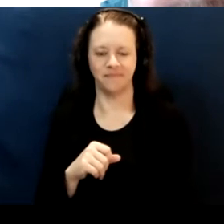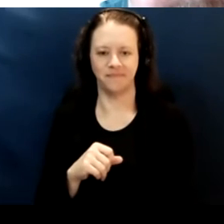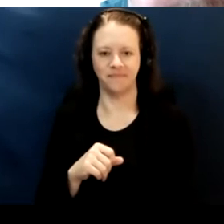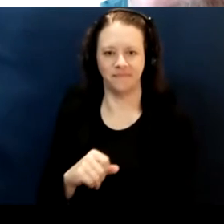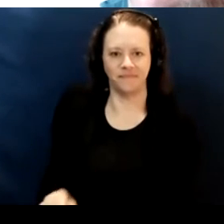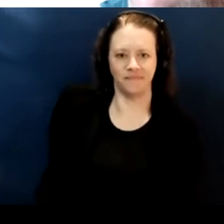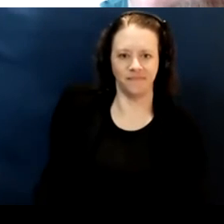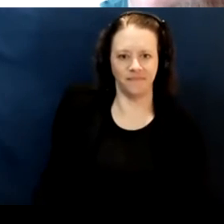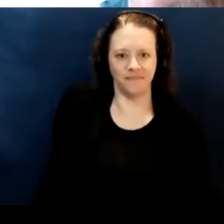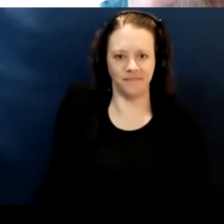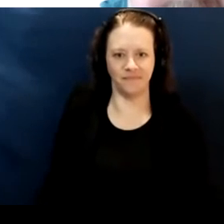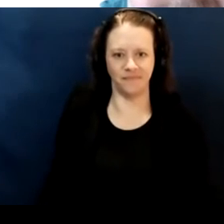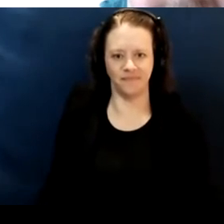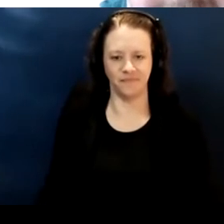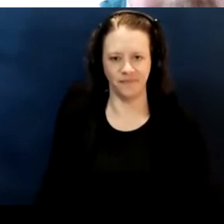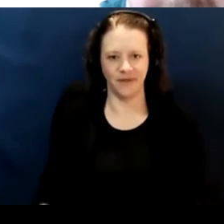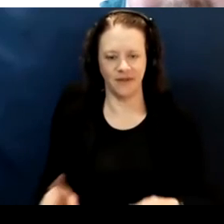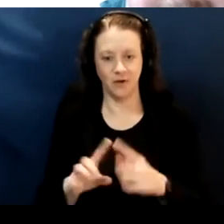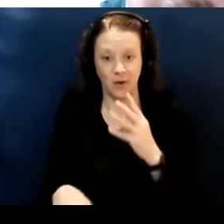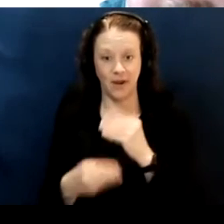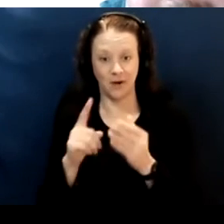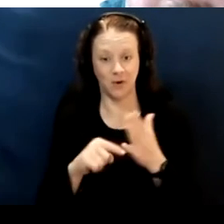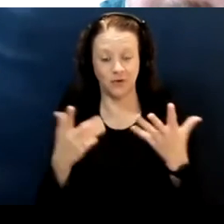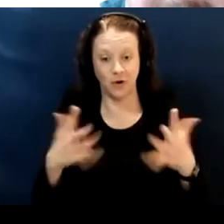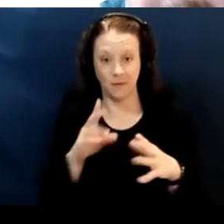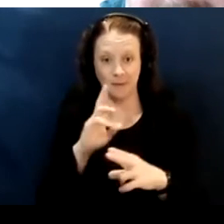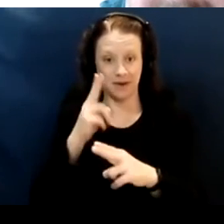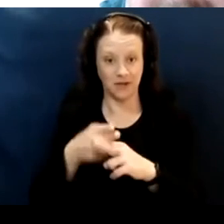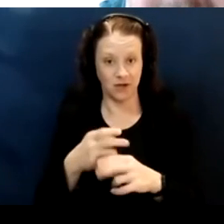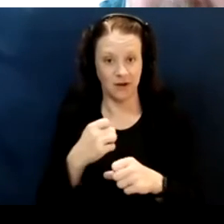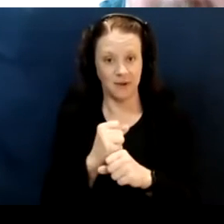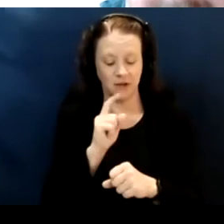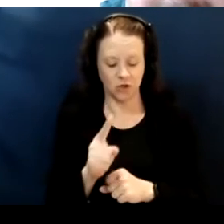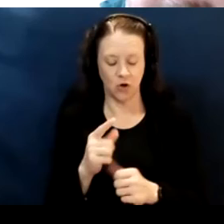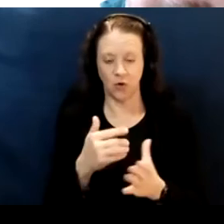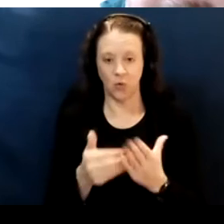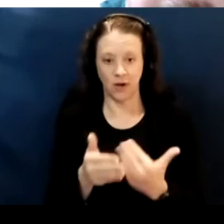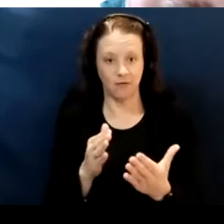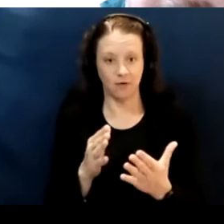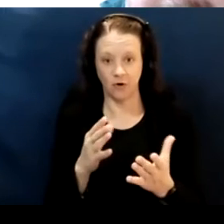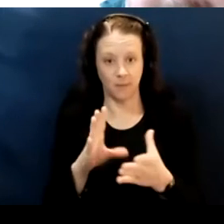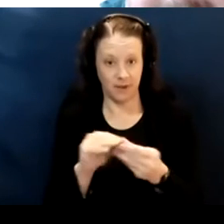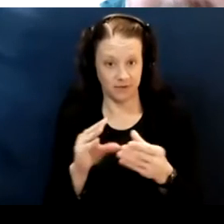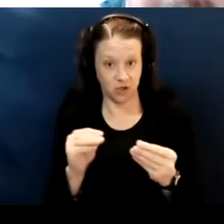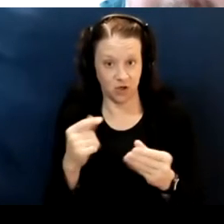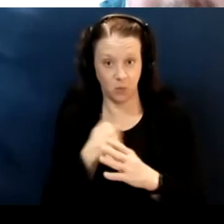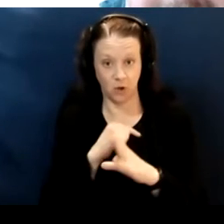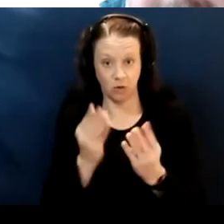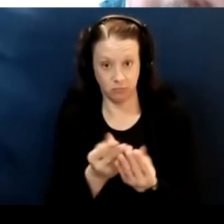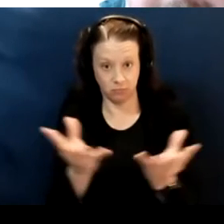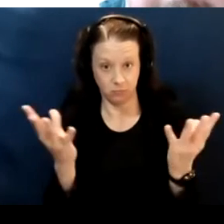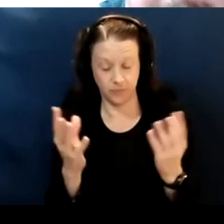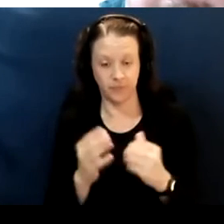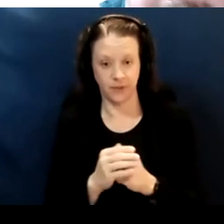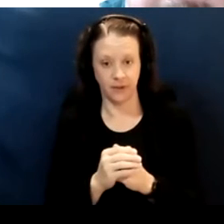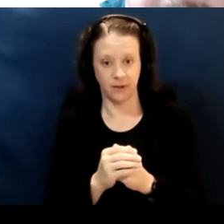top of that, on top of what has already been mentioned, making sure that whatever messaging we are doing